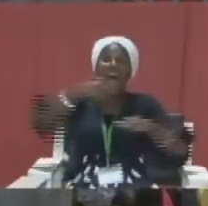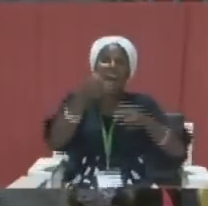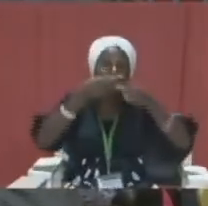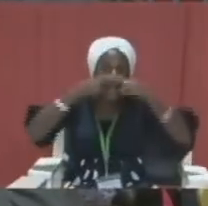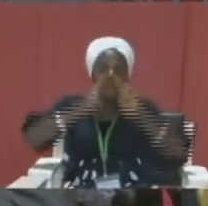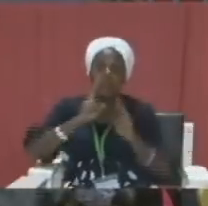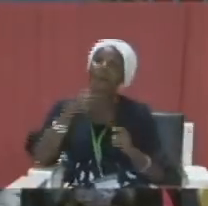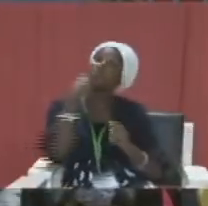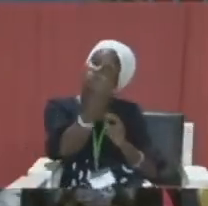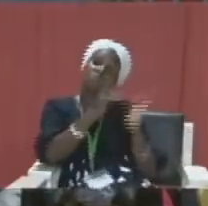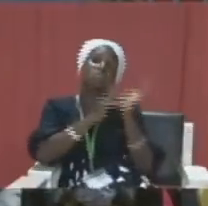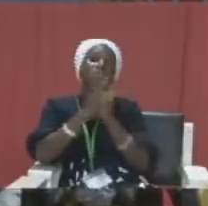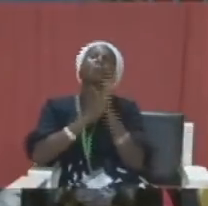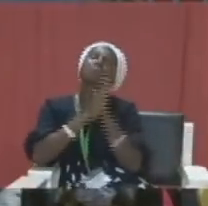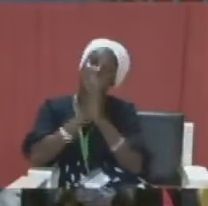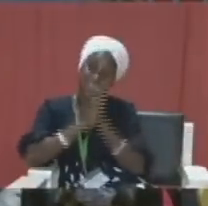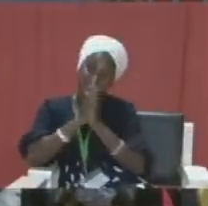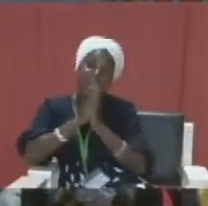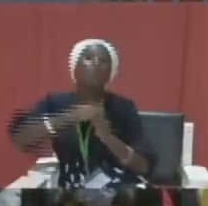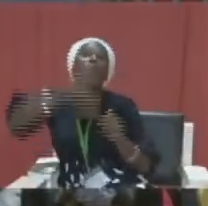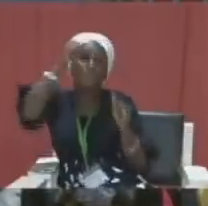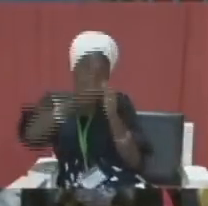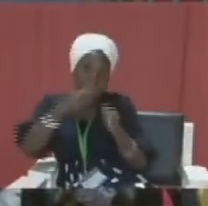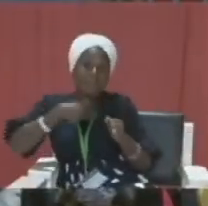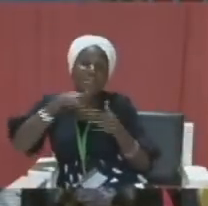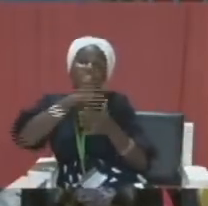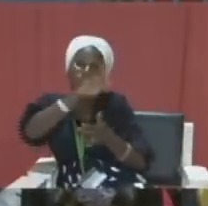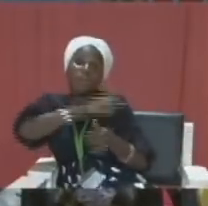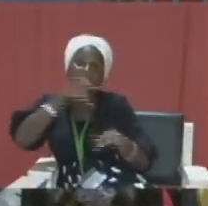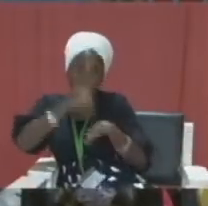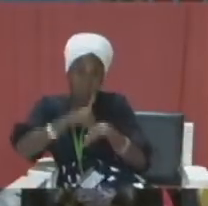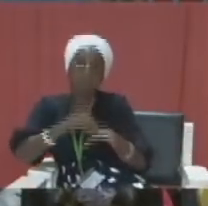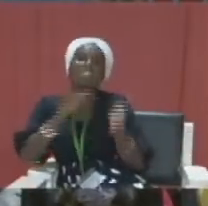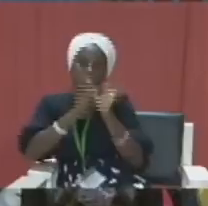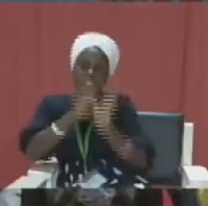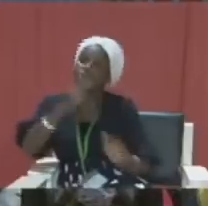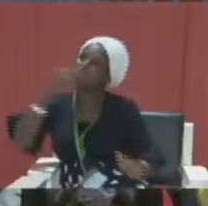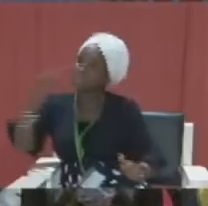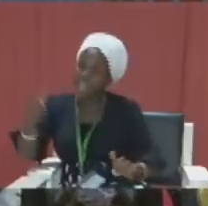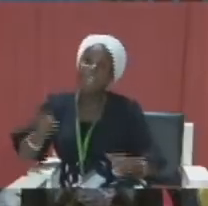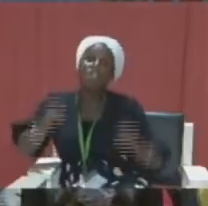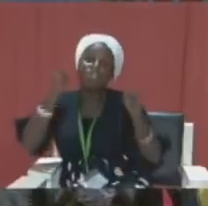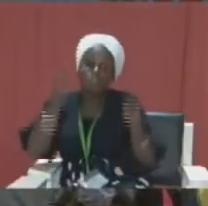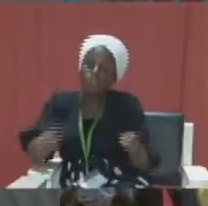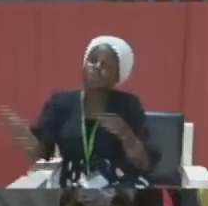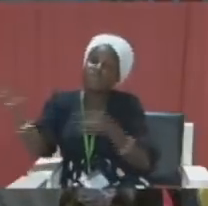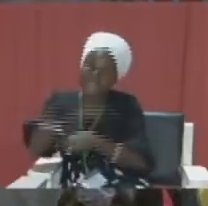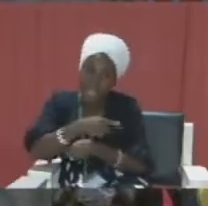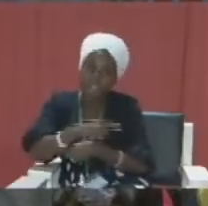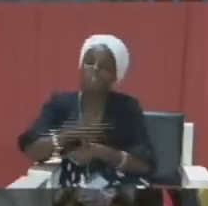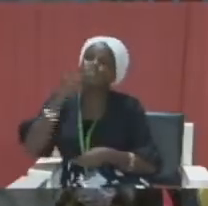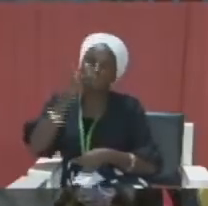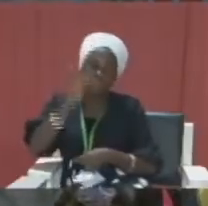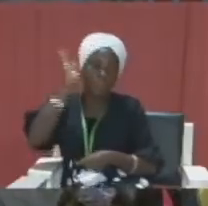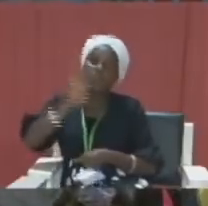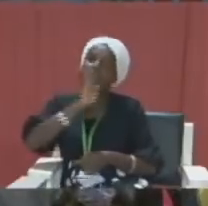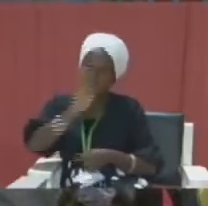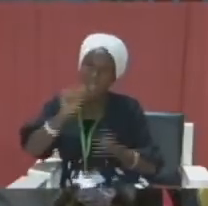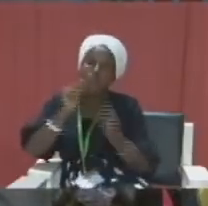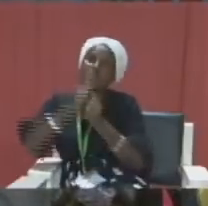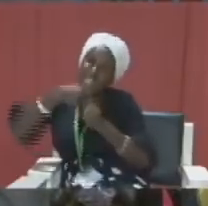kingdom." And Jesus said, "Today, not tomorrow, you will be with me in paradise." The second robber